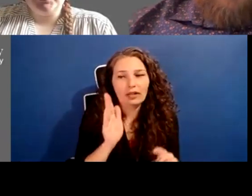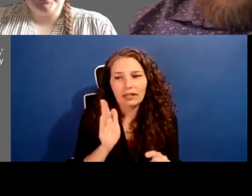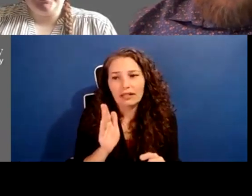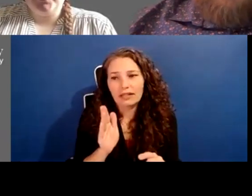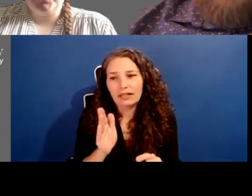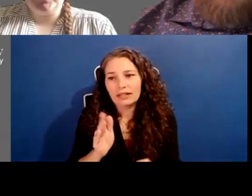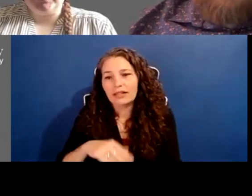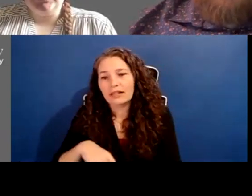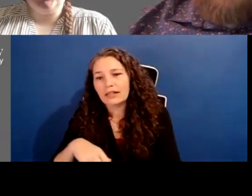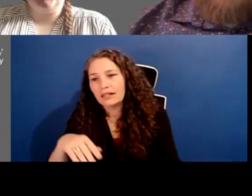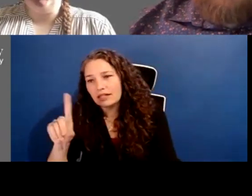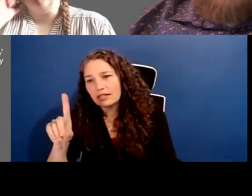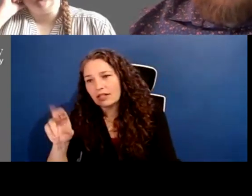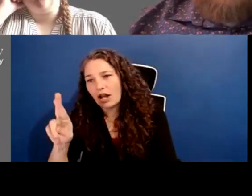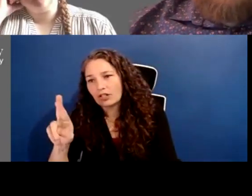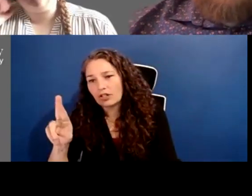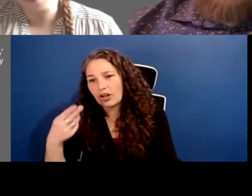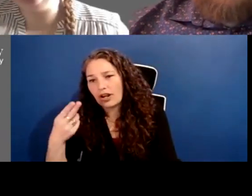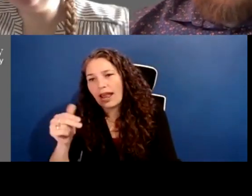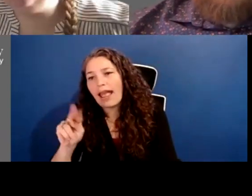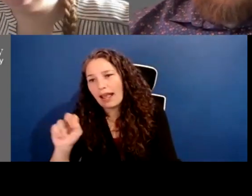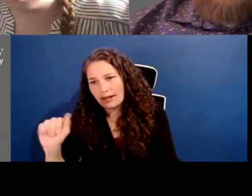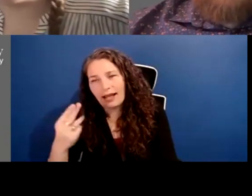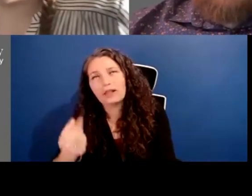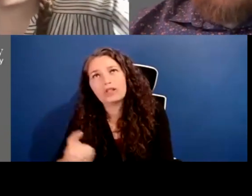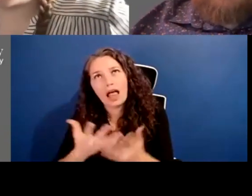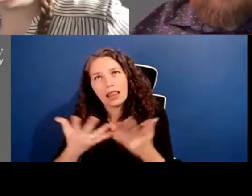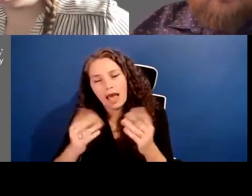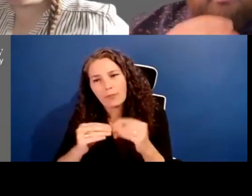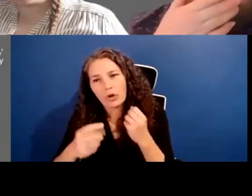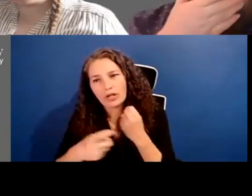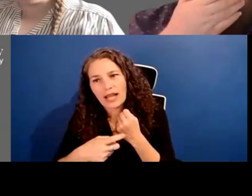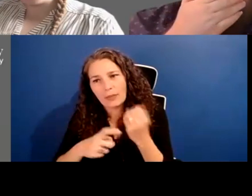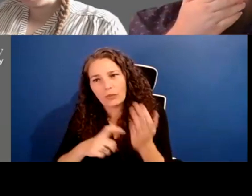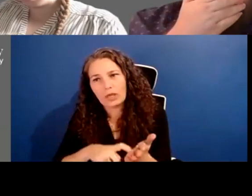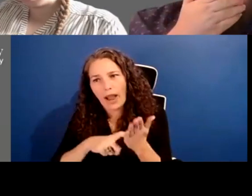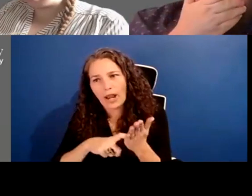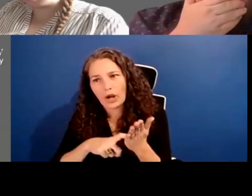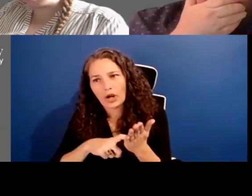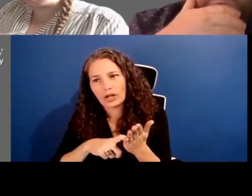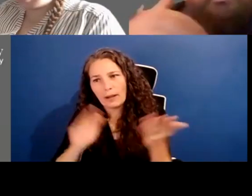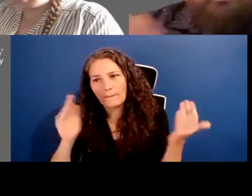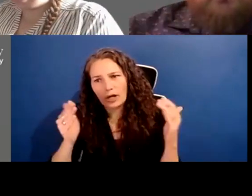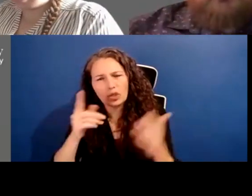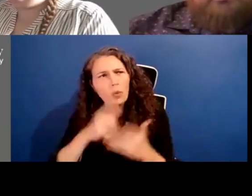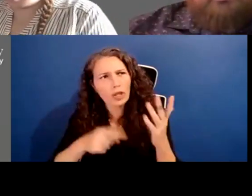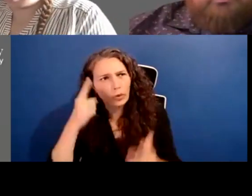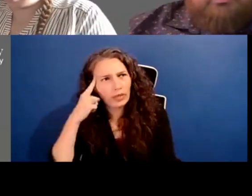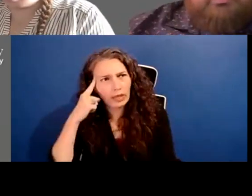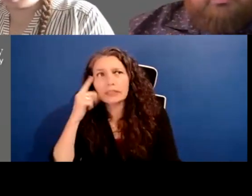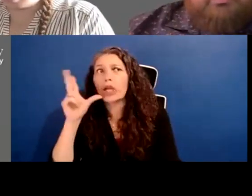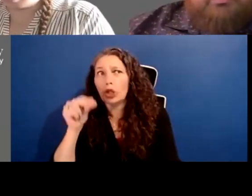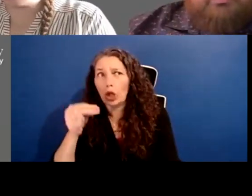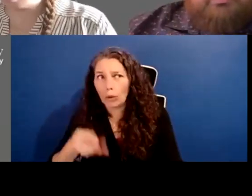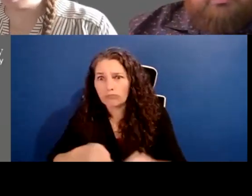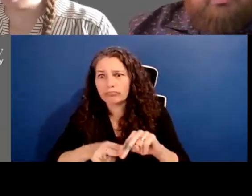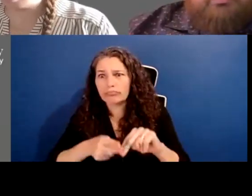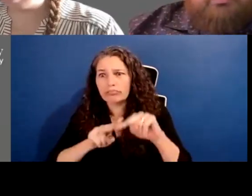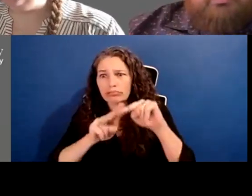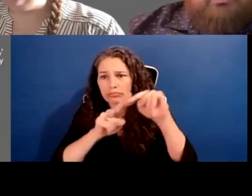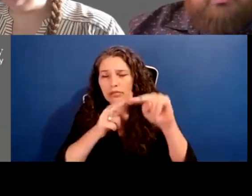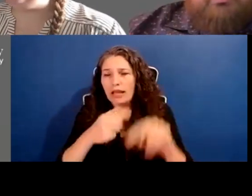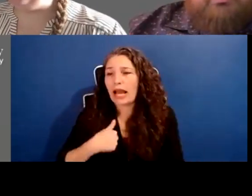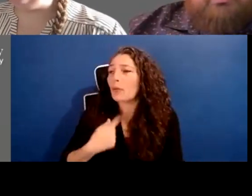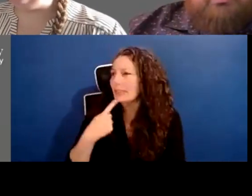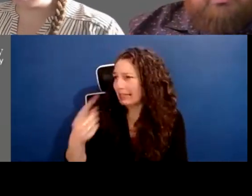It takes more time than you think. And I was telling my sister who was interested in starting a podcast, and this also builds